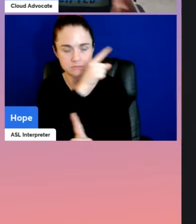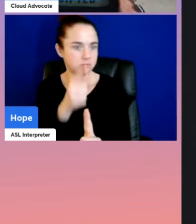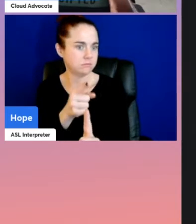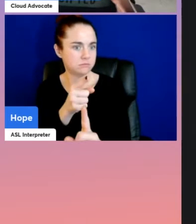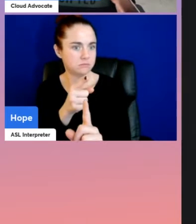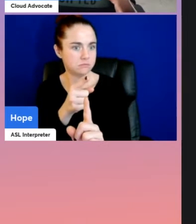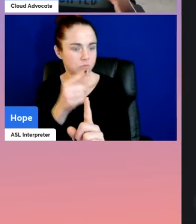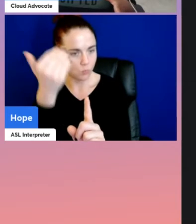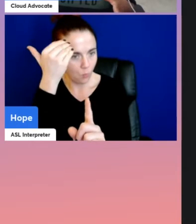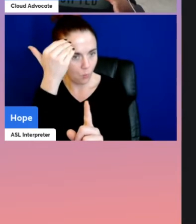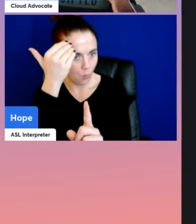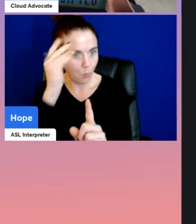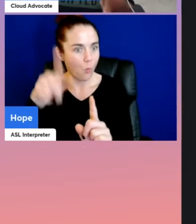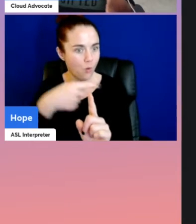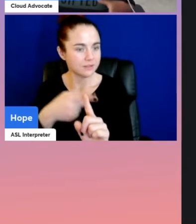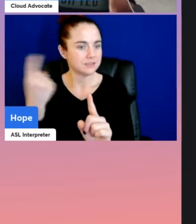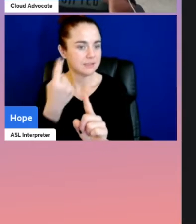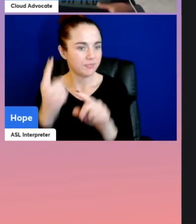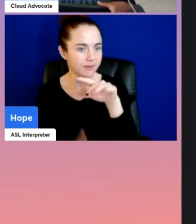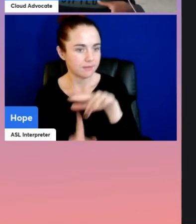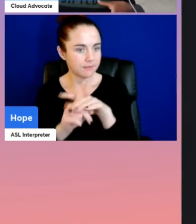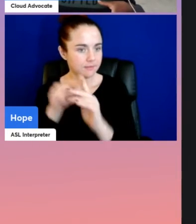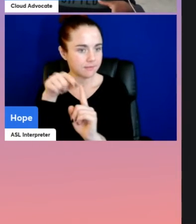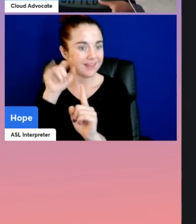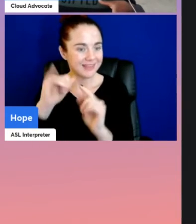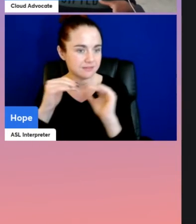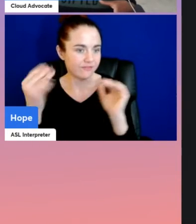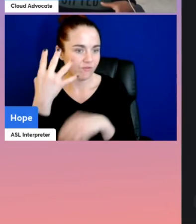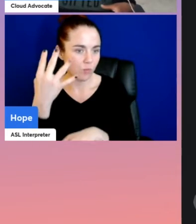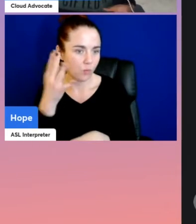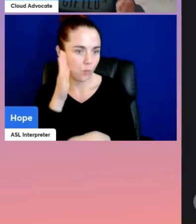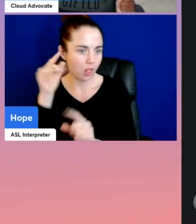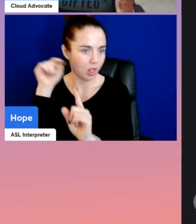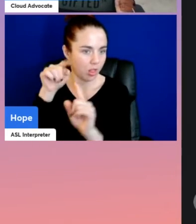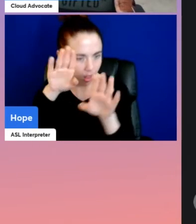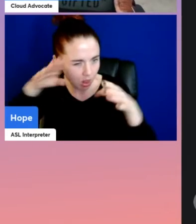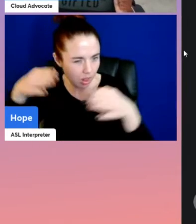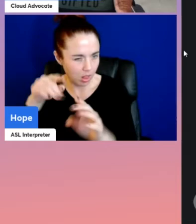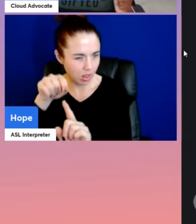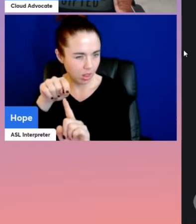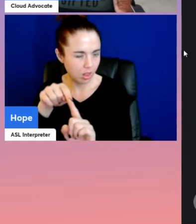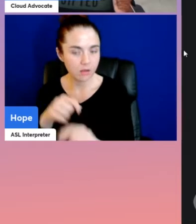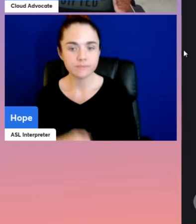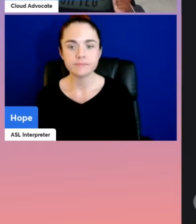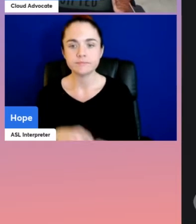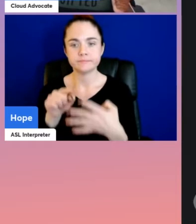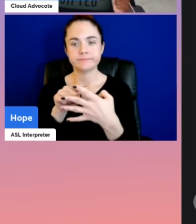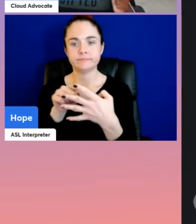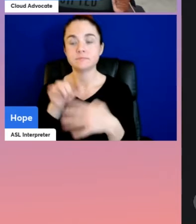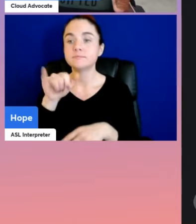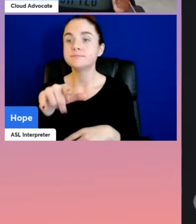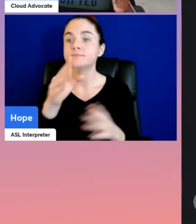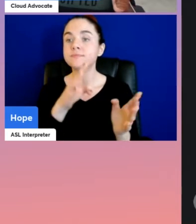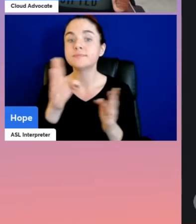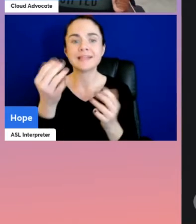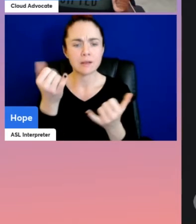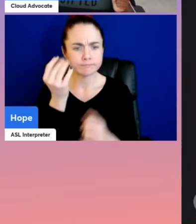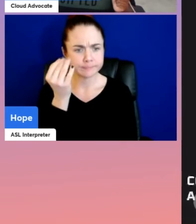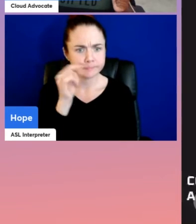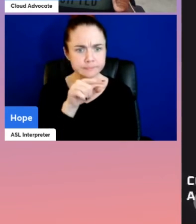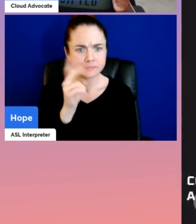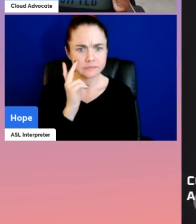I'm forever trying to improve that. So that's what level 4 is going to be about. Okay, let's see.